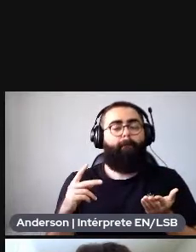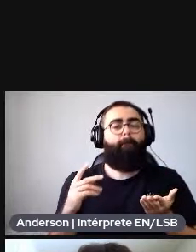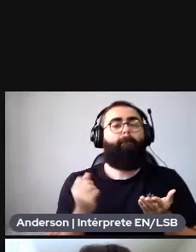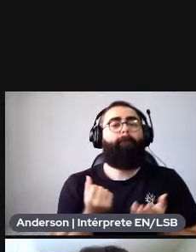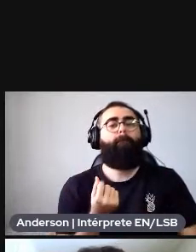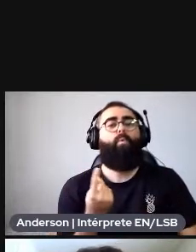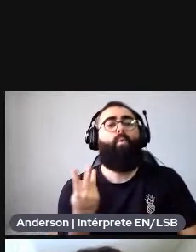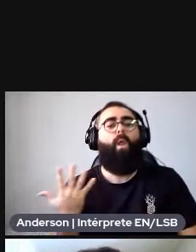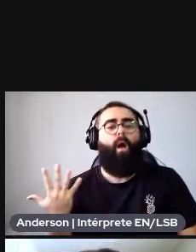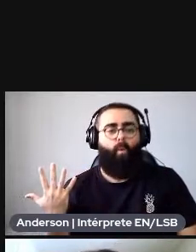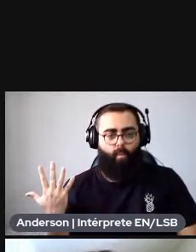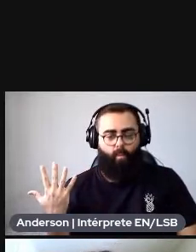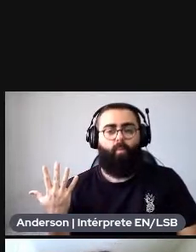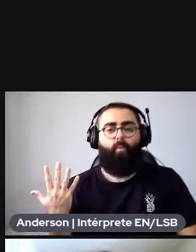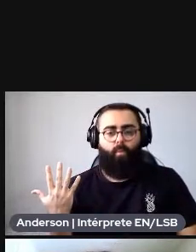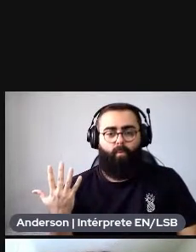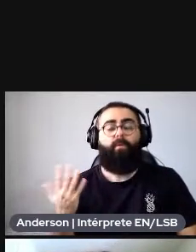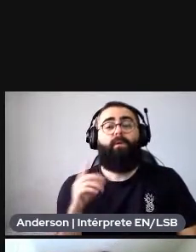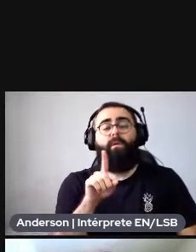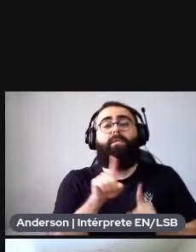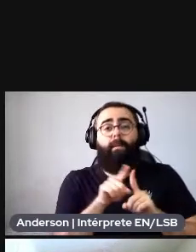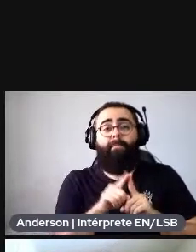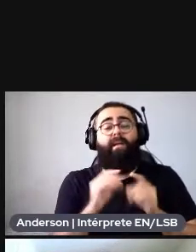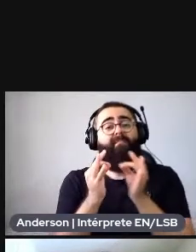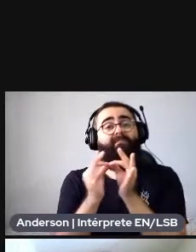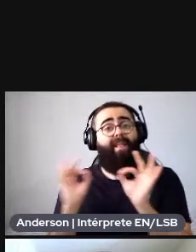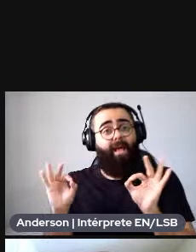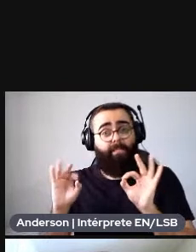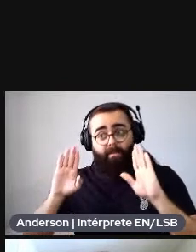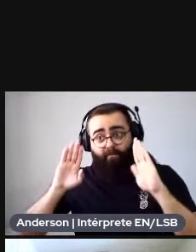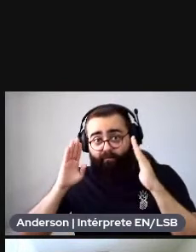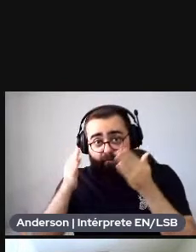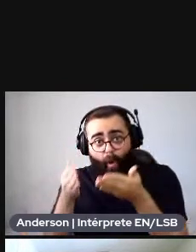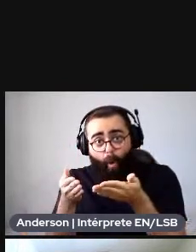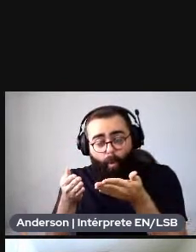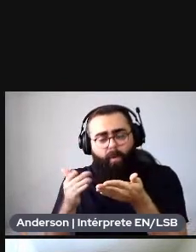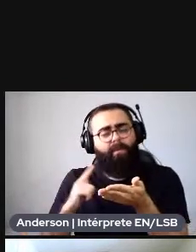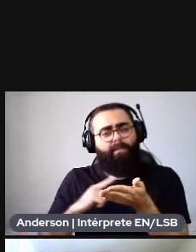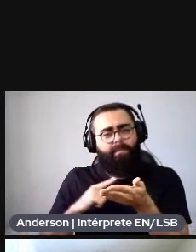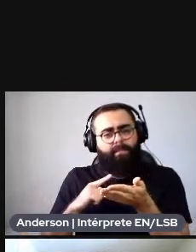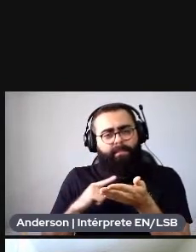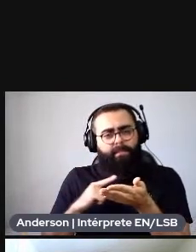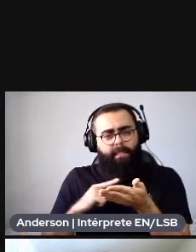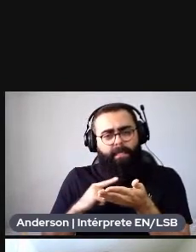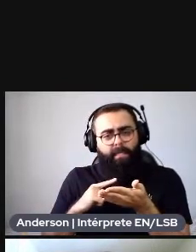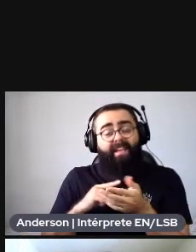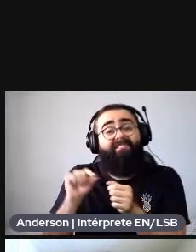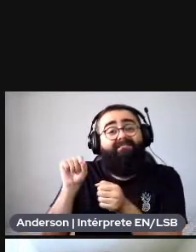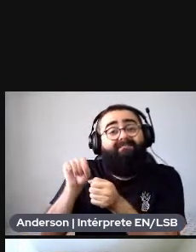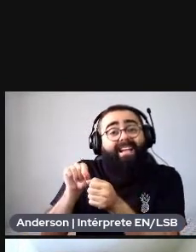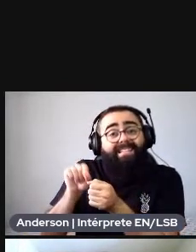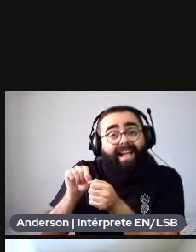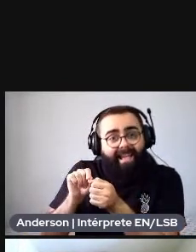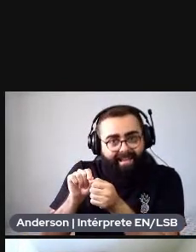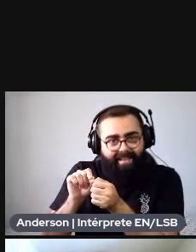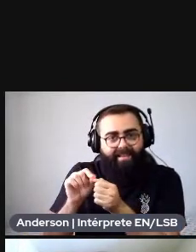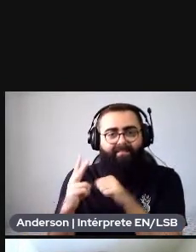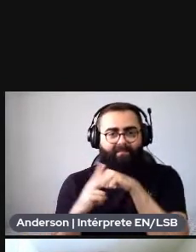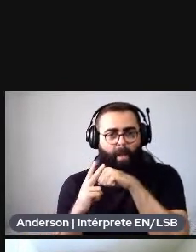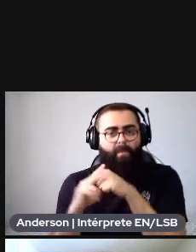focal clause, we have do, and then a referential